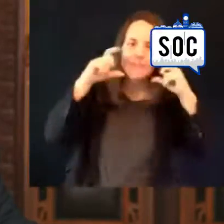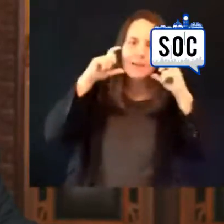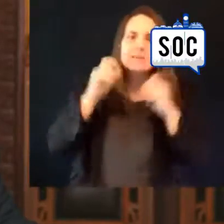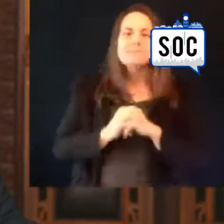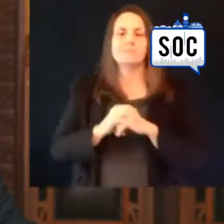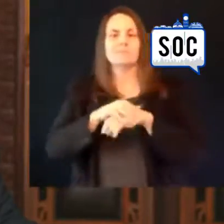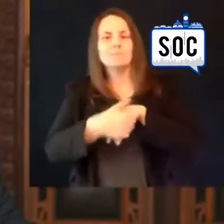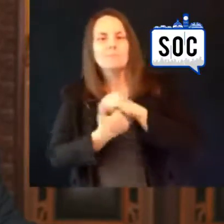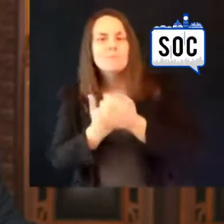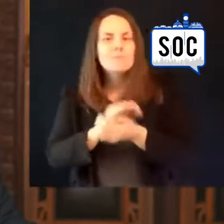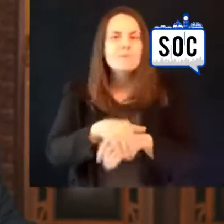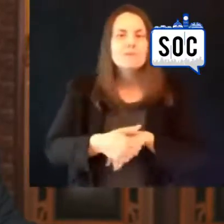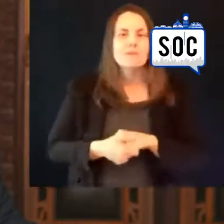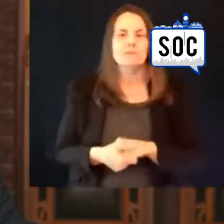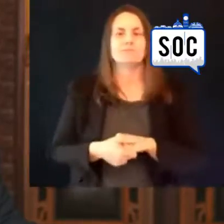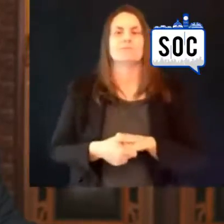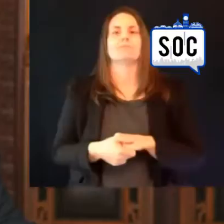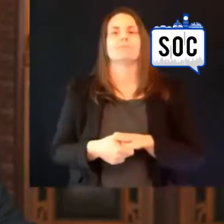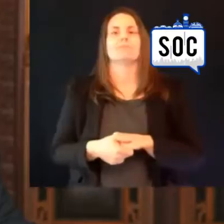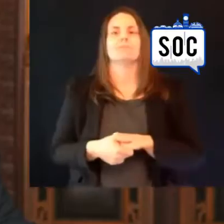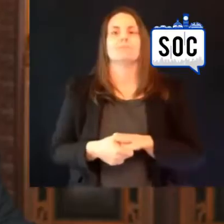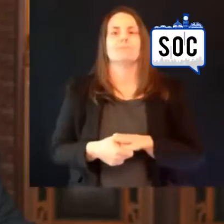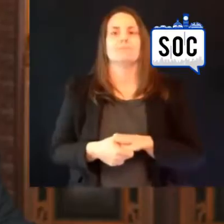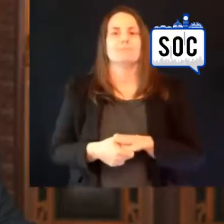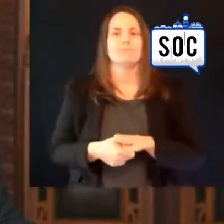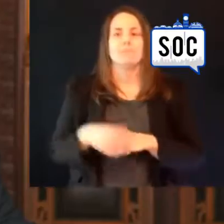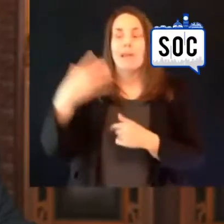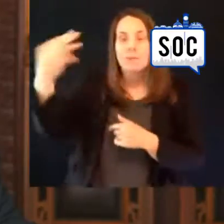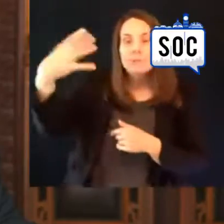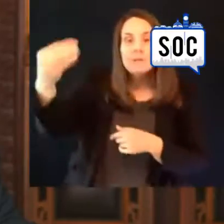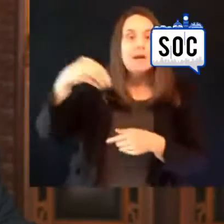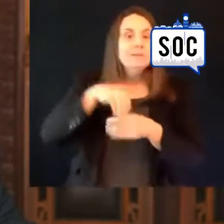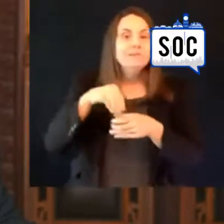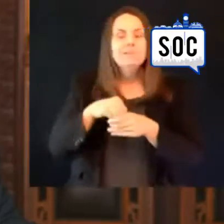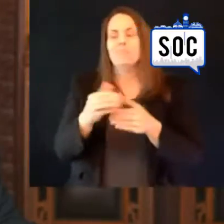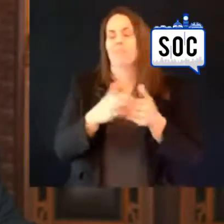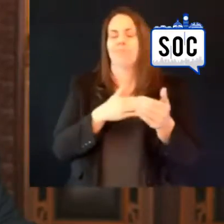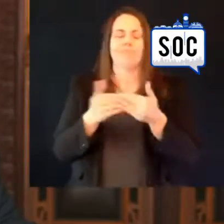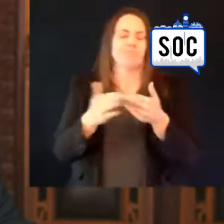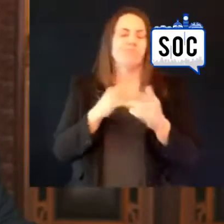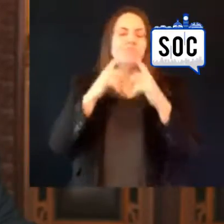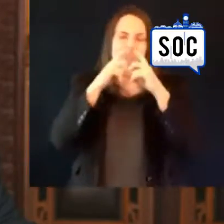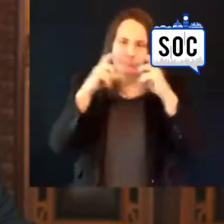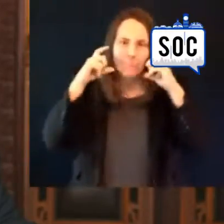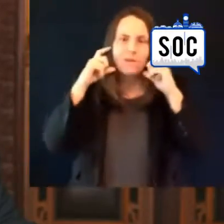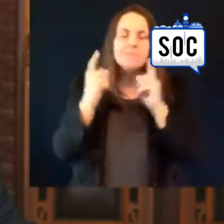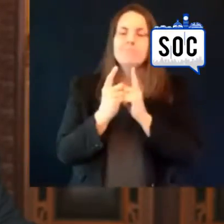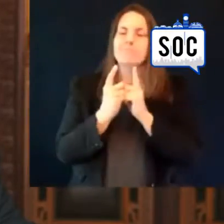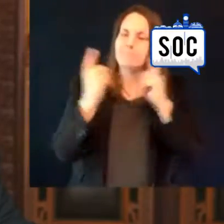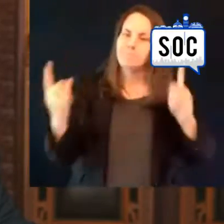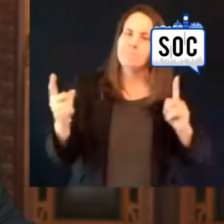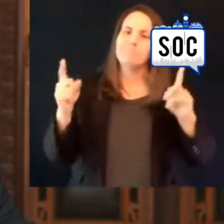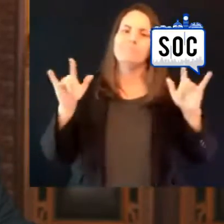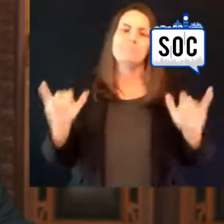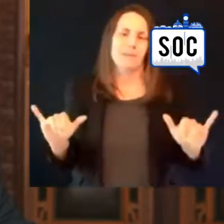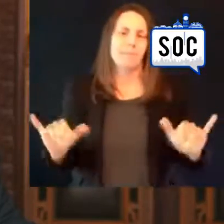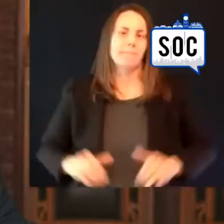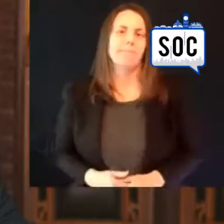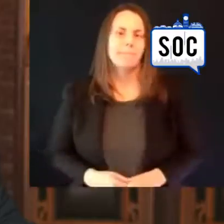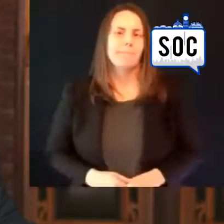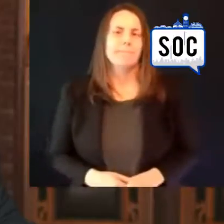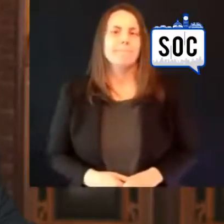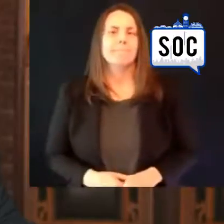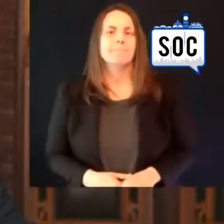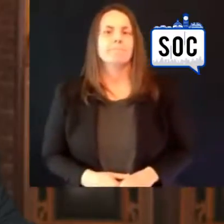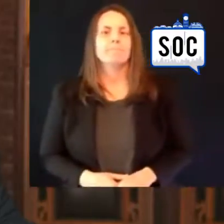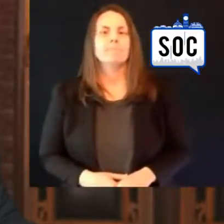out. Practice social distancing, and remember outdoors with lots of fresh air is better than being indoors with